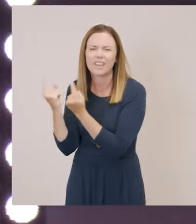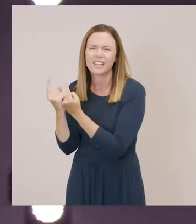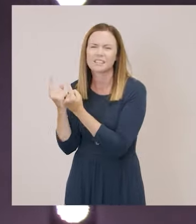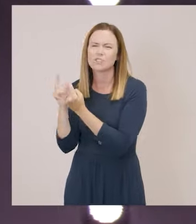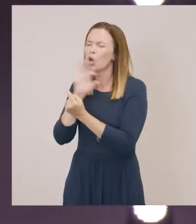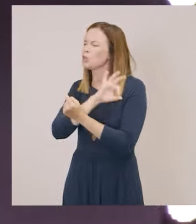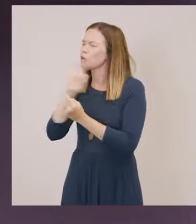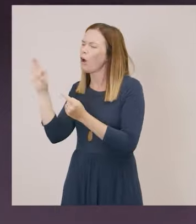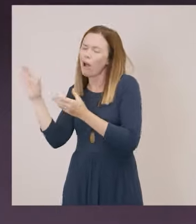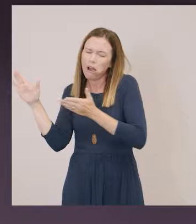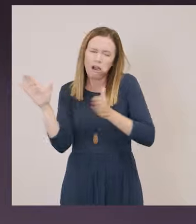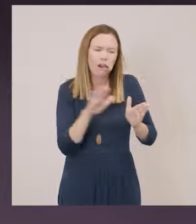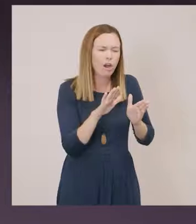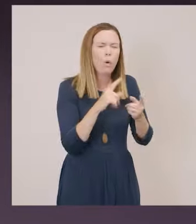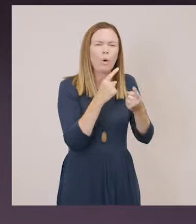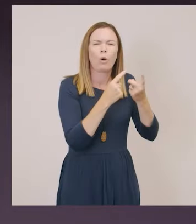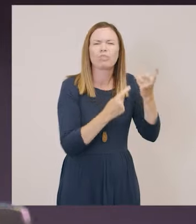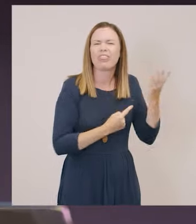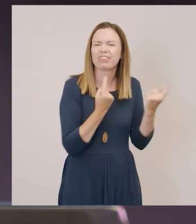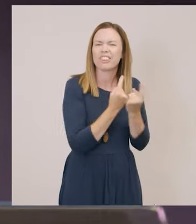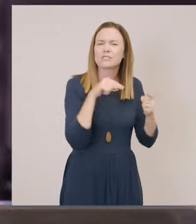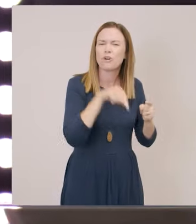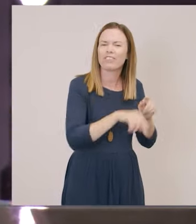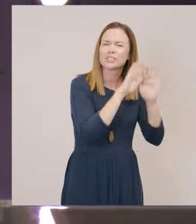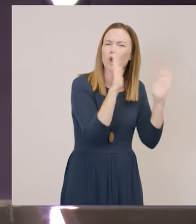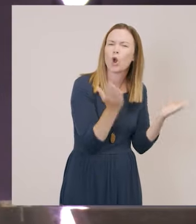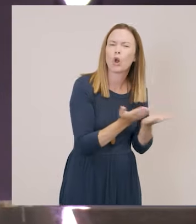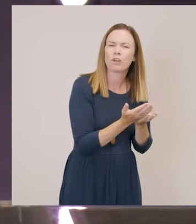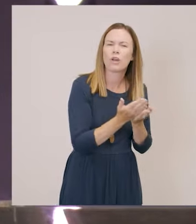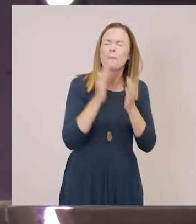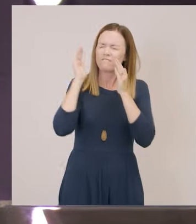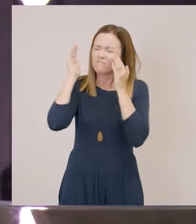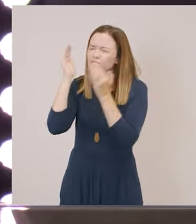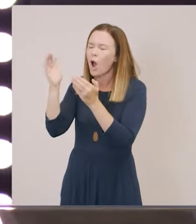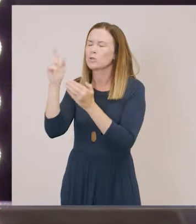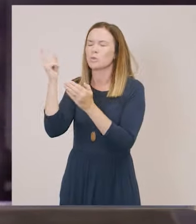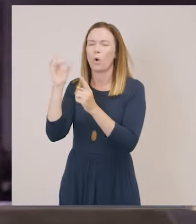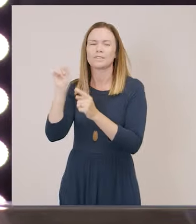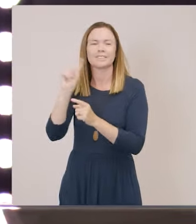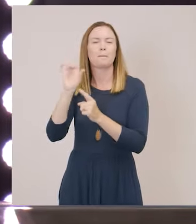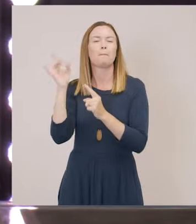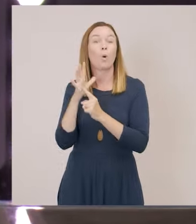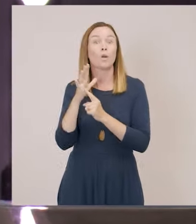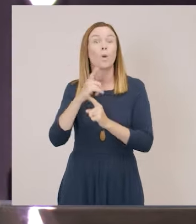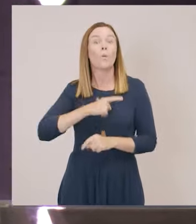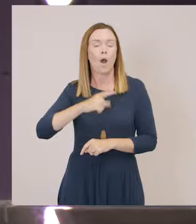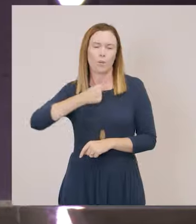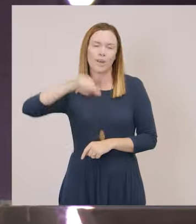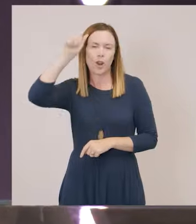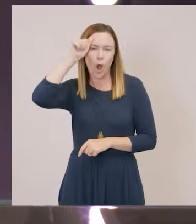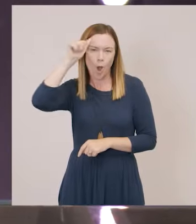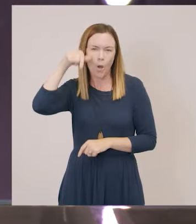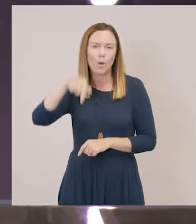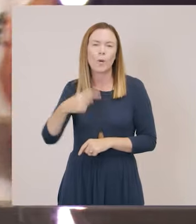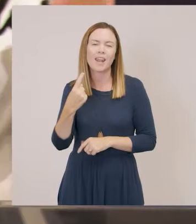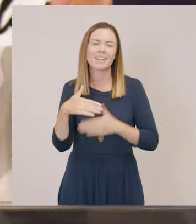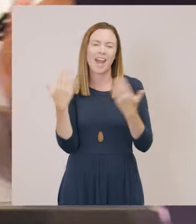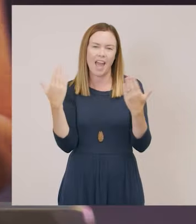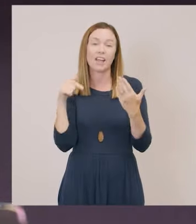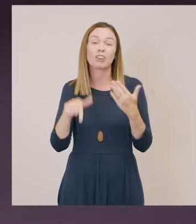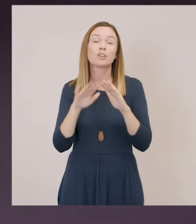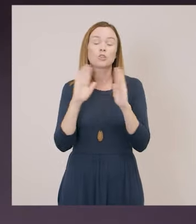all of the shiny distractions of this earth, but to focus on what's important. Because we know one day our days on this earth will